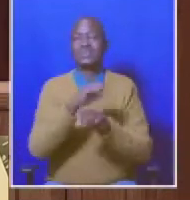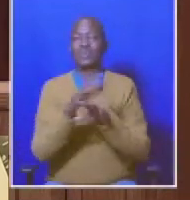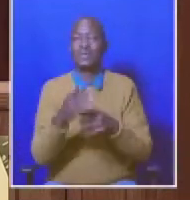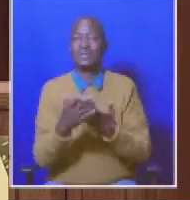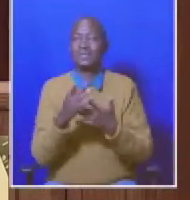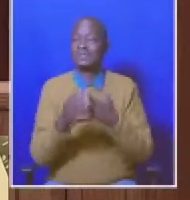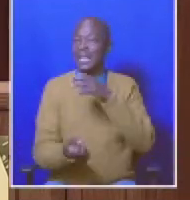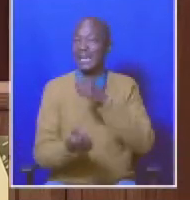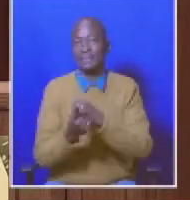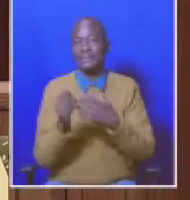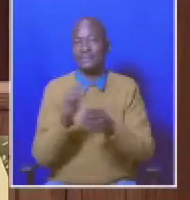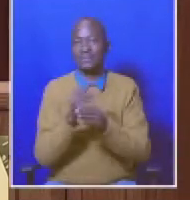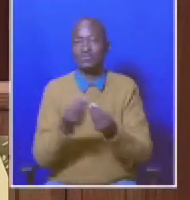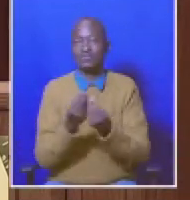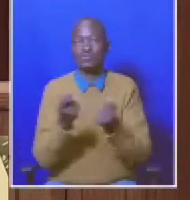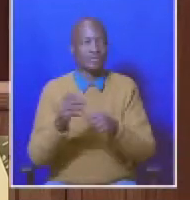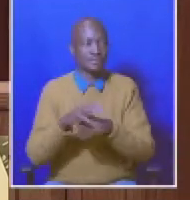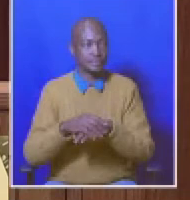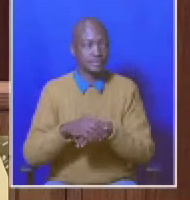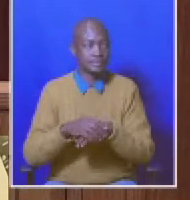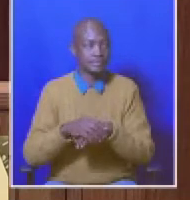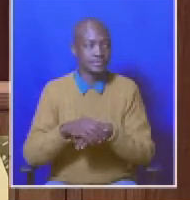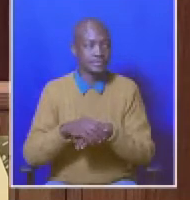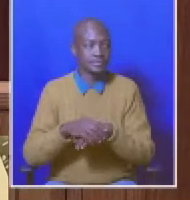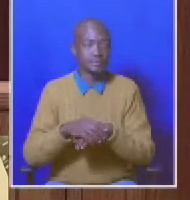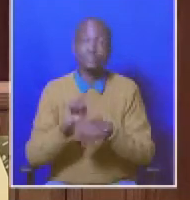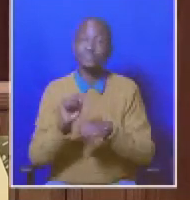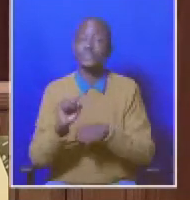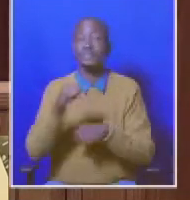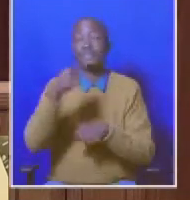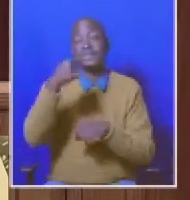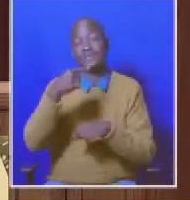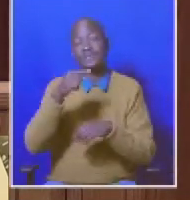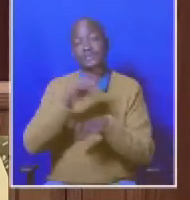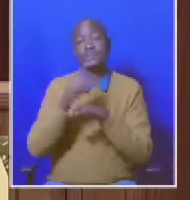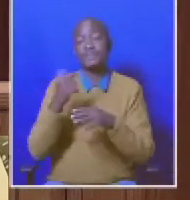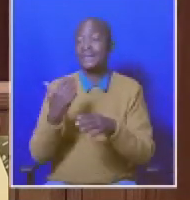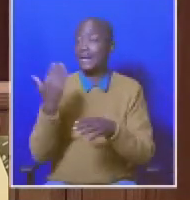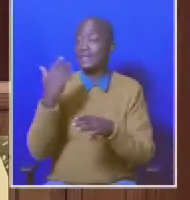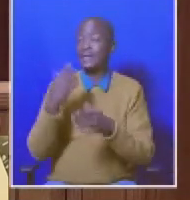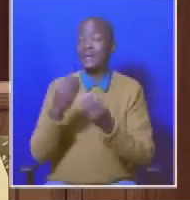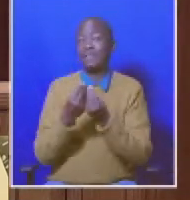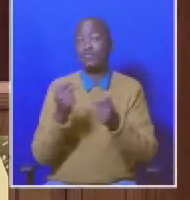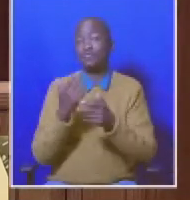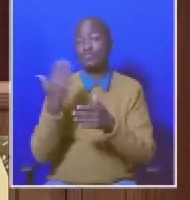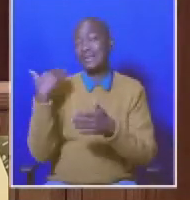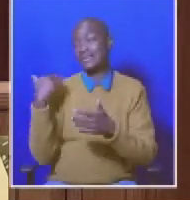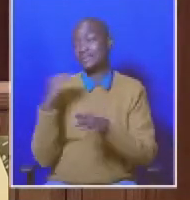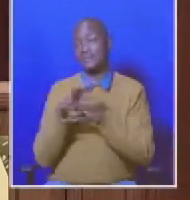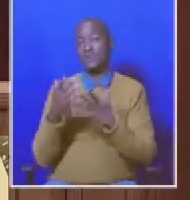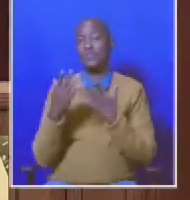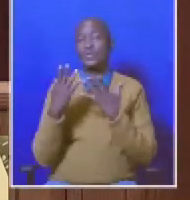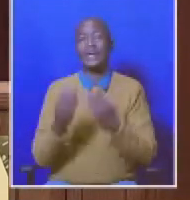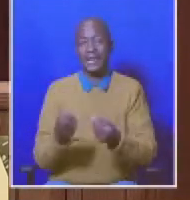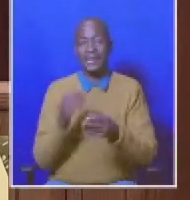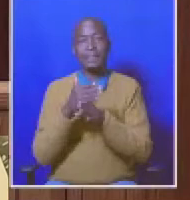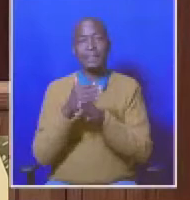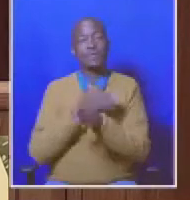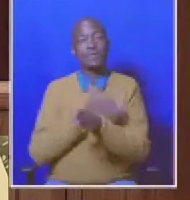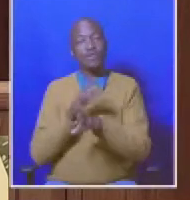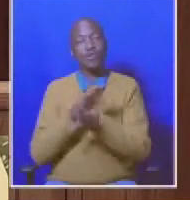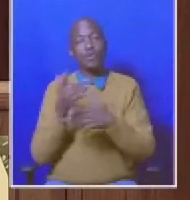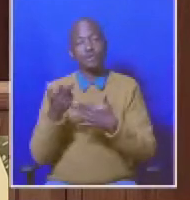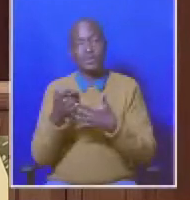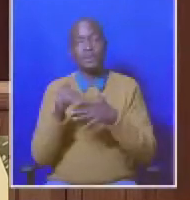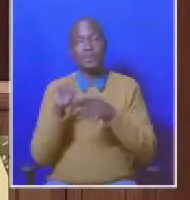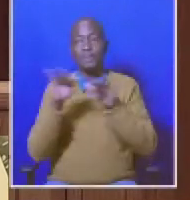fruit. Now, firstly, I want to ask you, a few years ago, Deputy President, we had before the